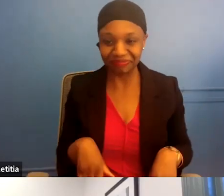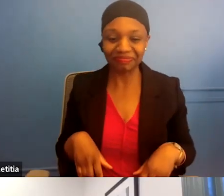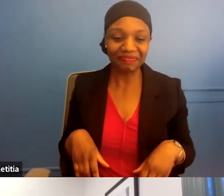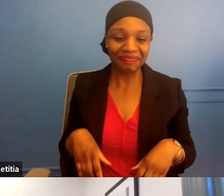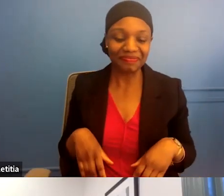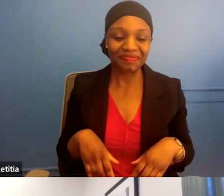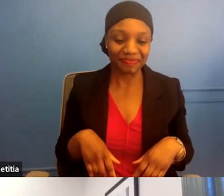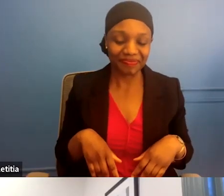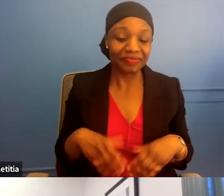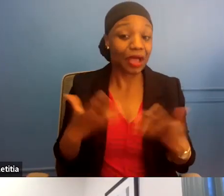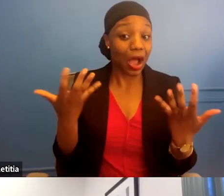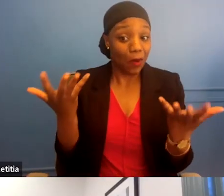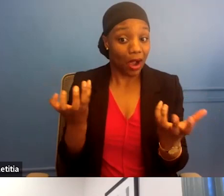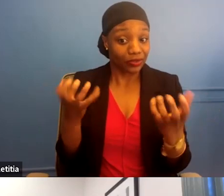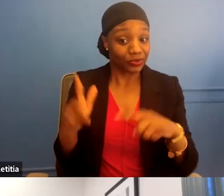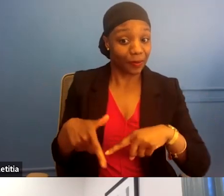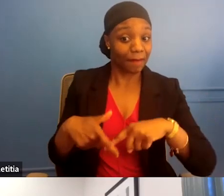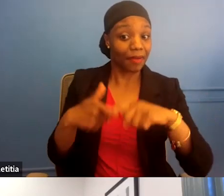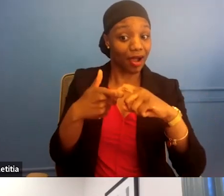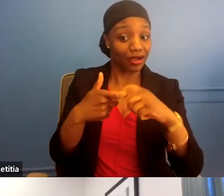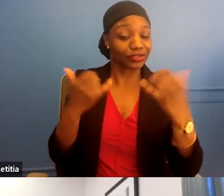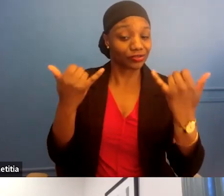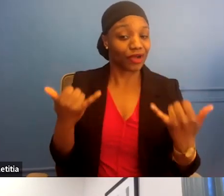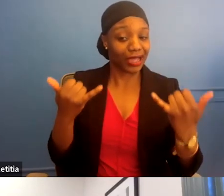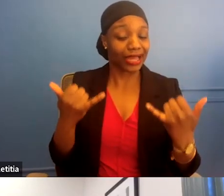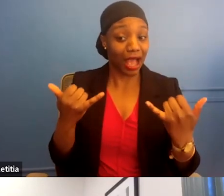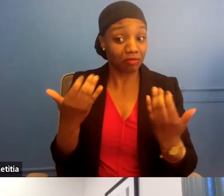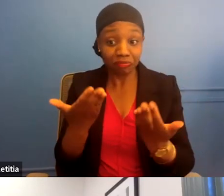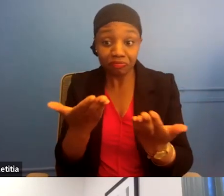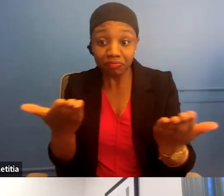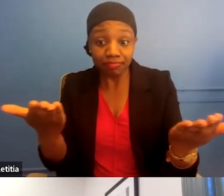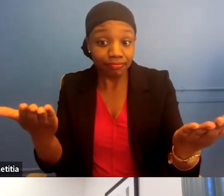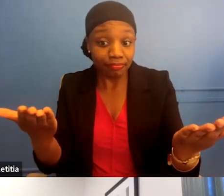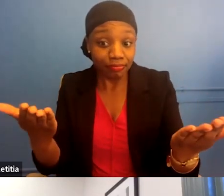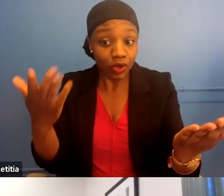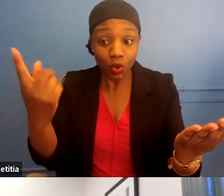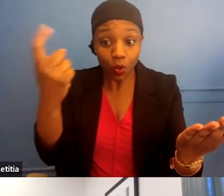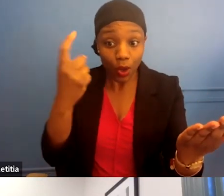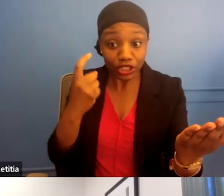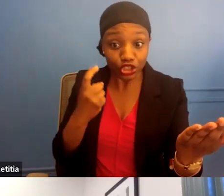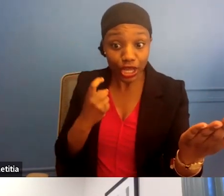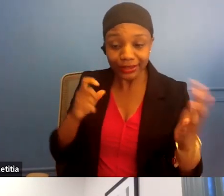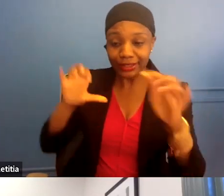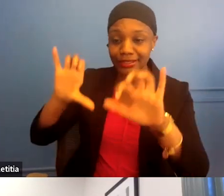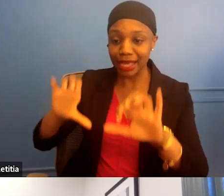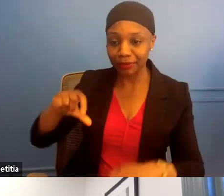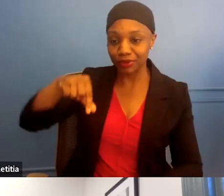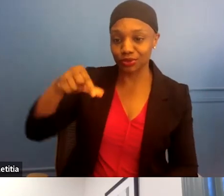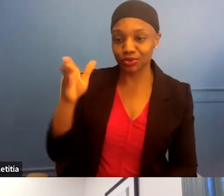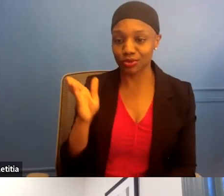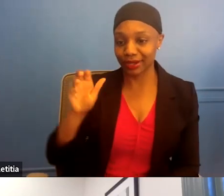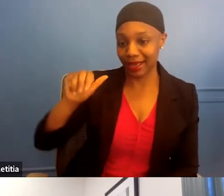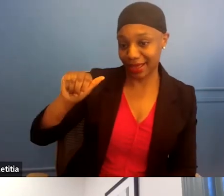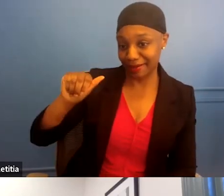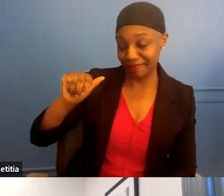I just want to take a pause here to say to our audience, if you've got questions, please put it in the Q&A. But in the meantime, I have